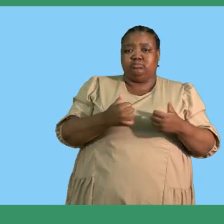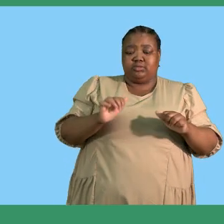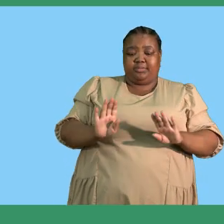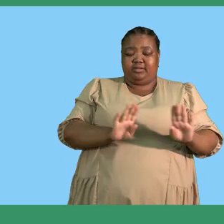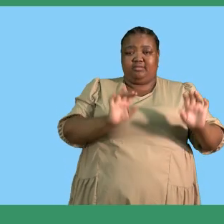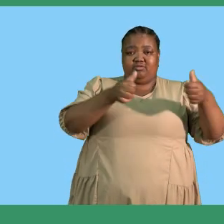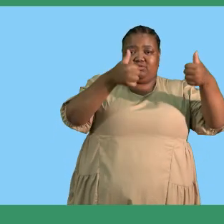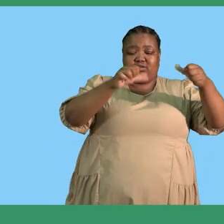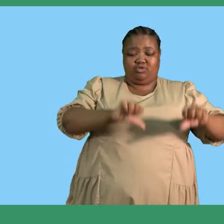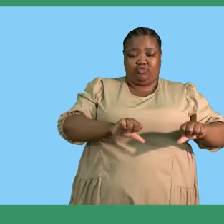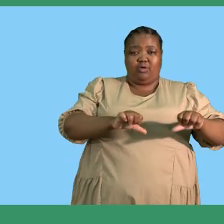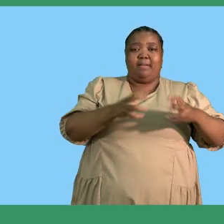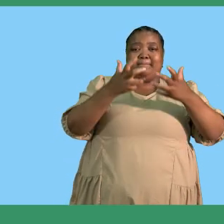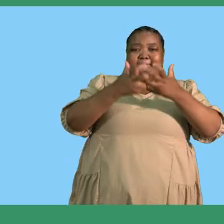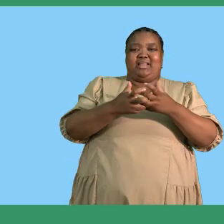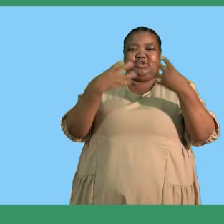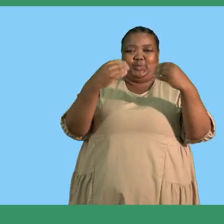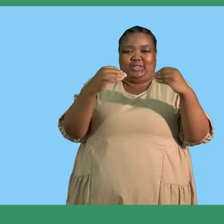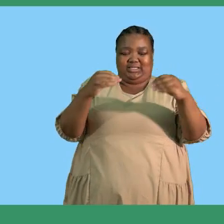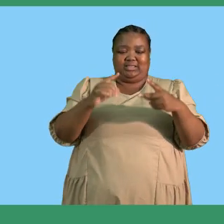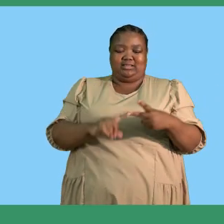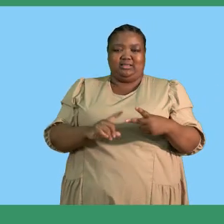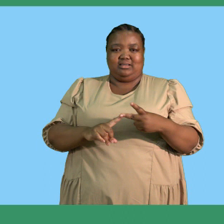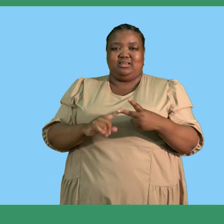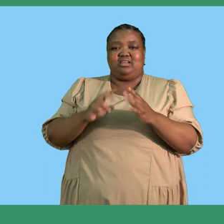business, whereas with ethics, we are looking